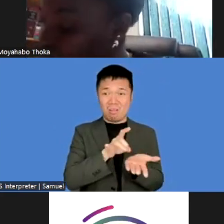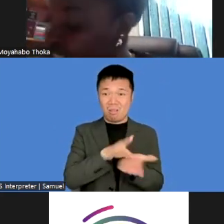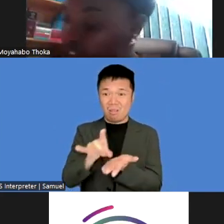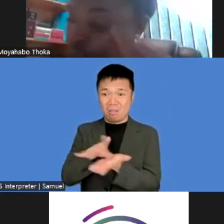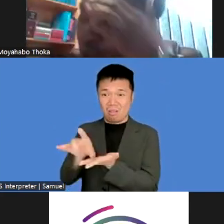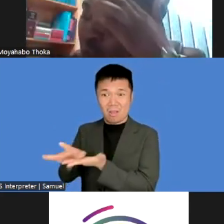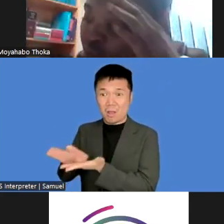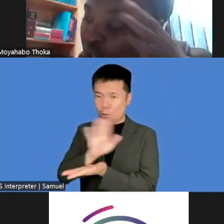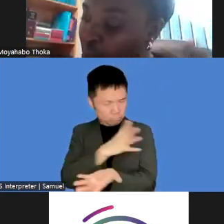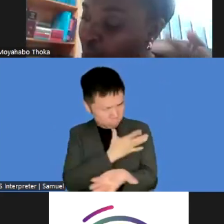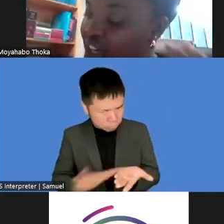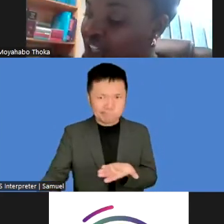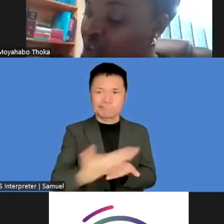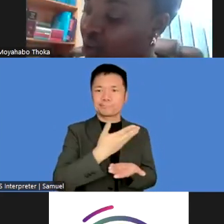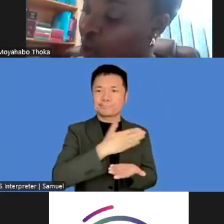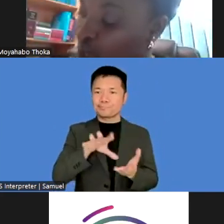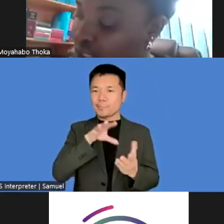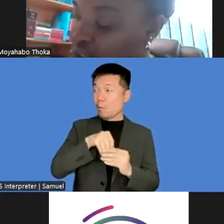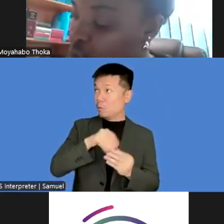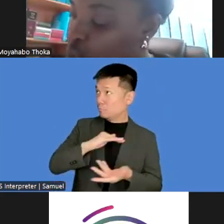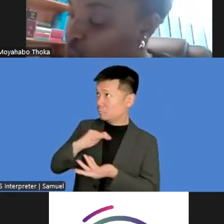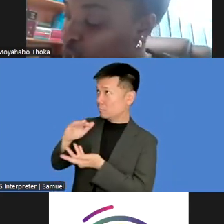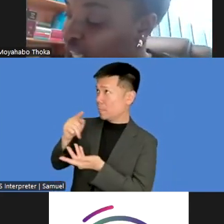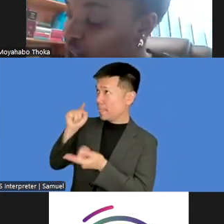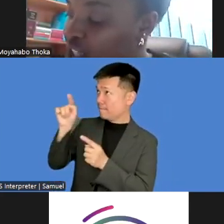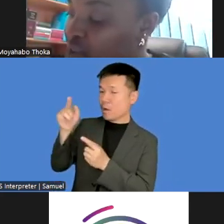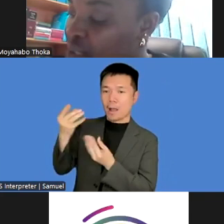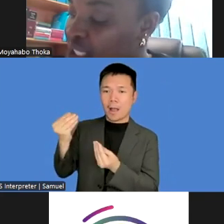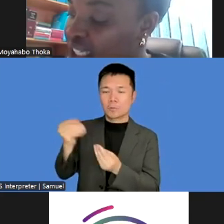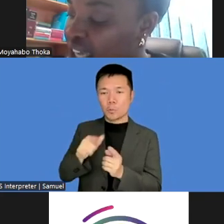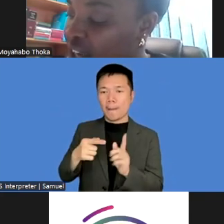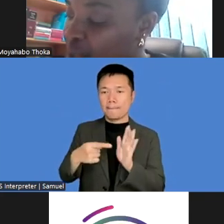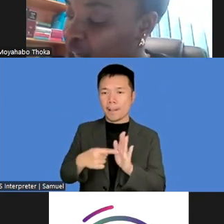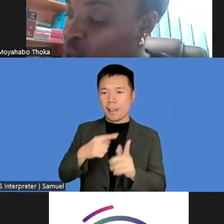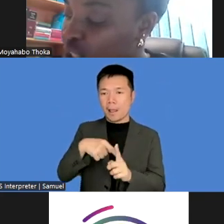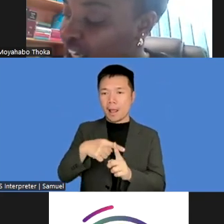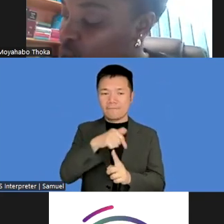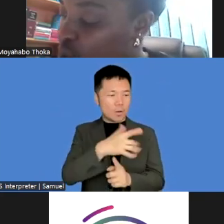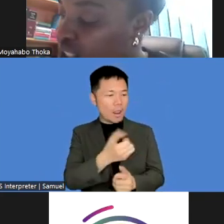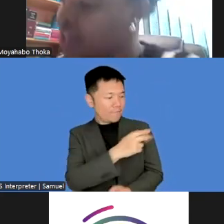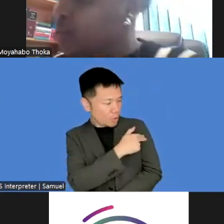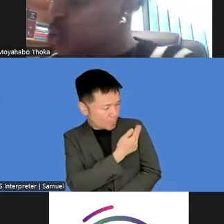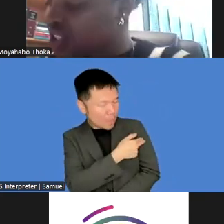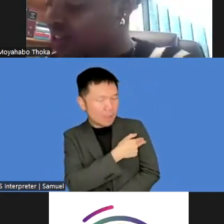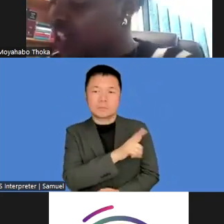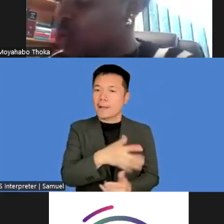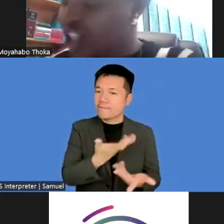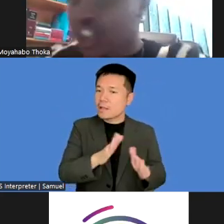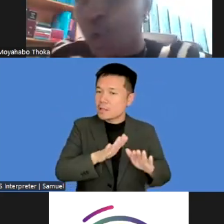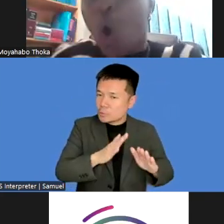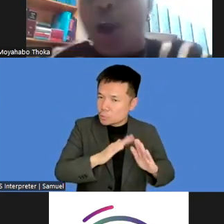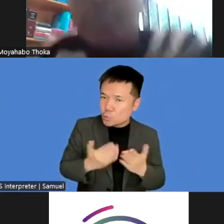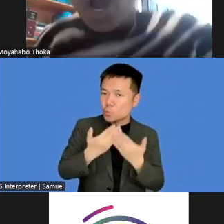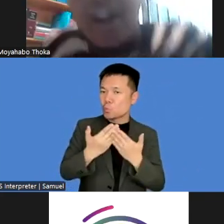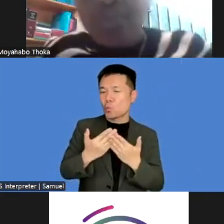to cater for the preparedness of hostels, to ensure that learners from these excluded categories are able to receive an